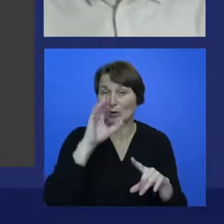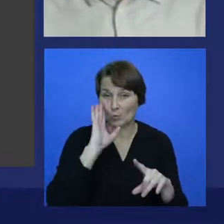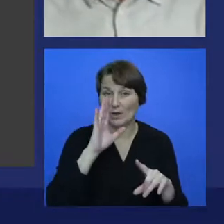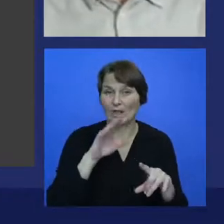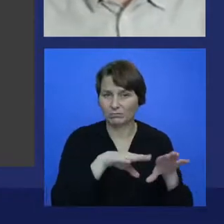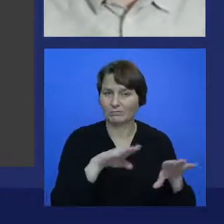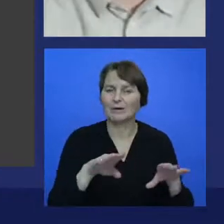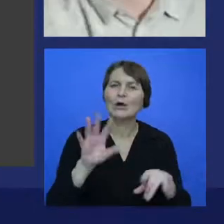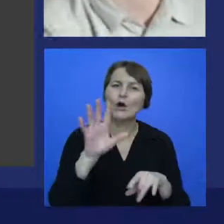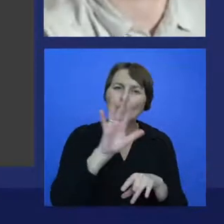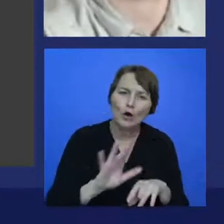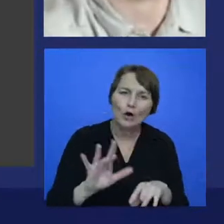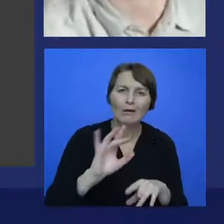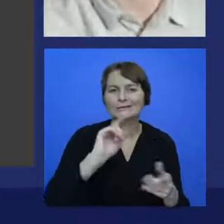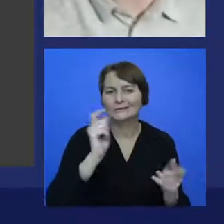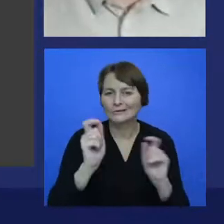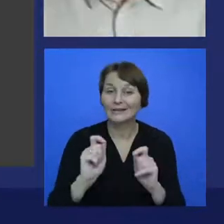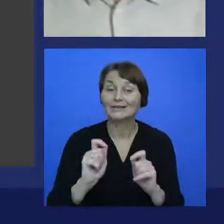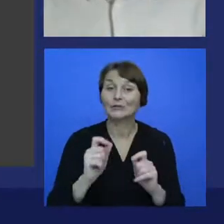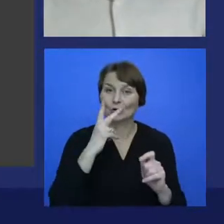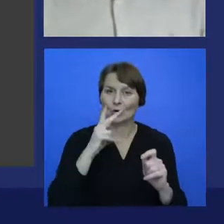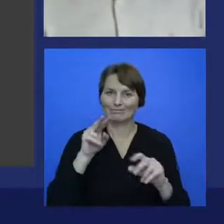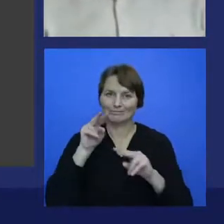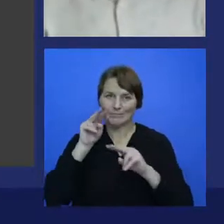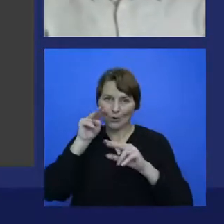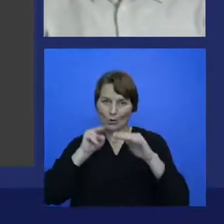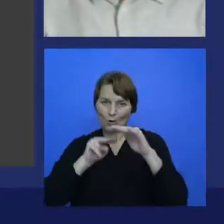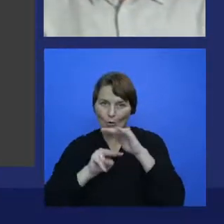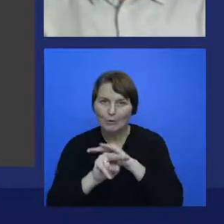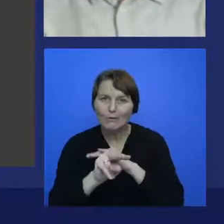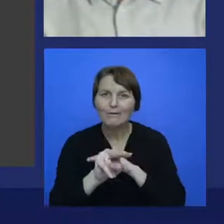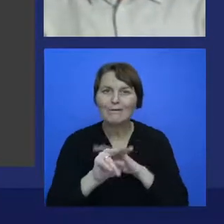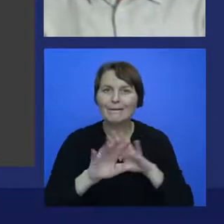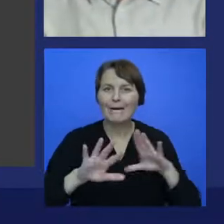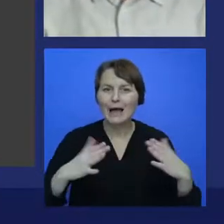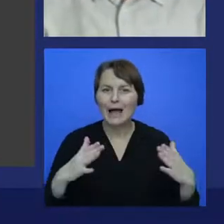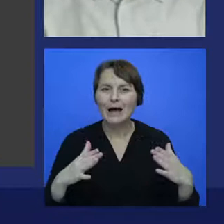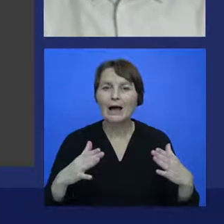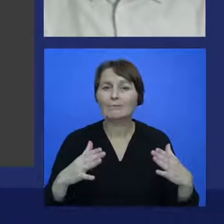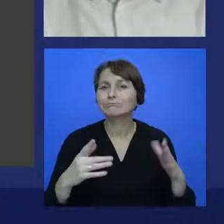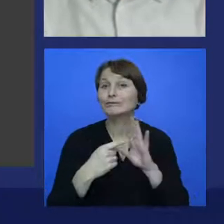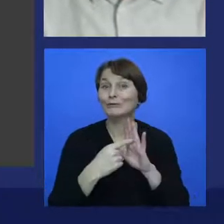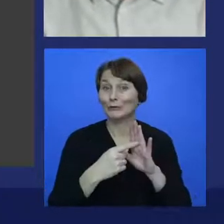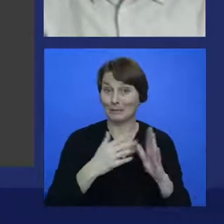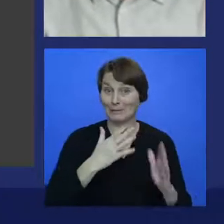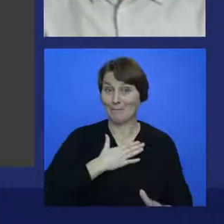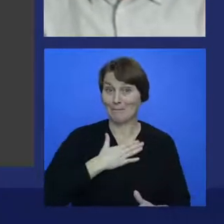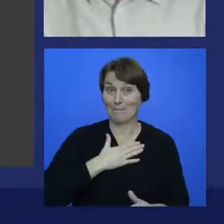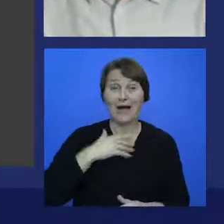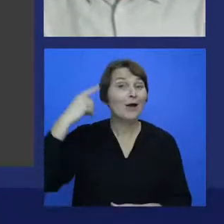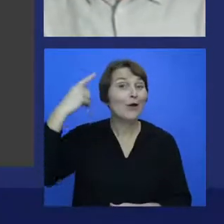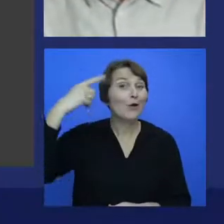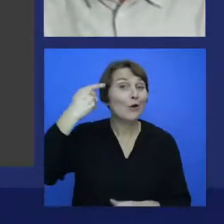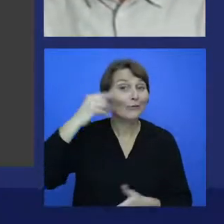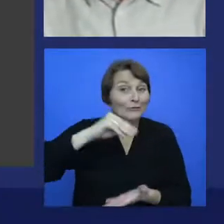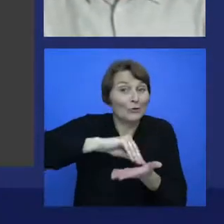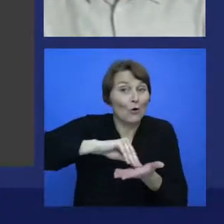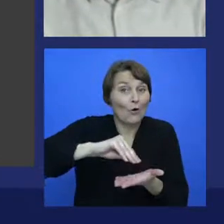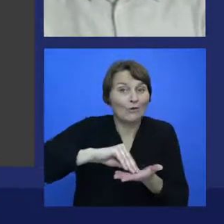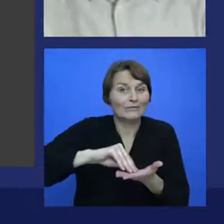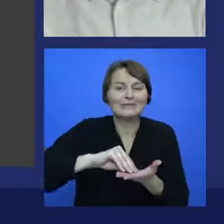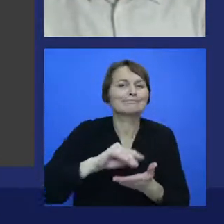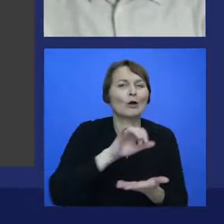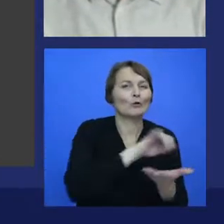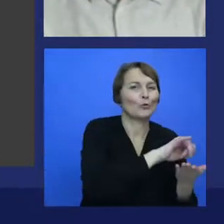change the building perspective and go through an example of our London office instead of the Accenture New York